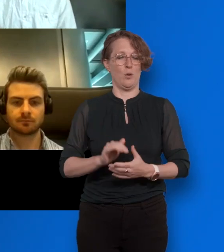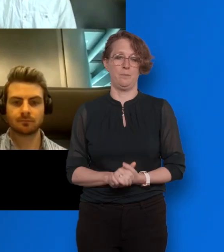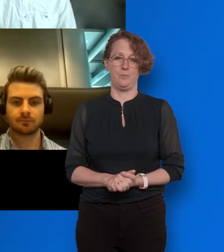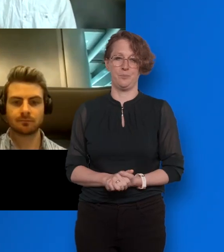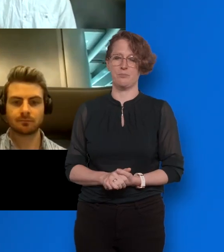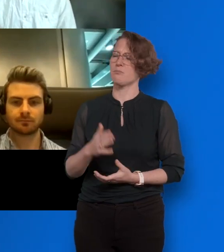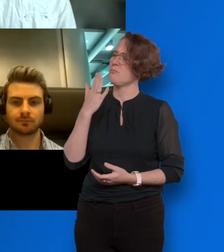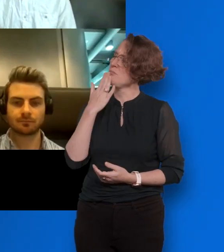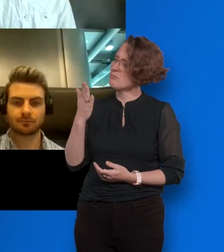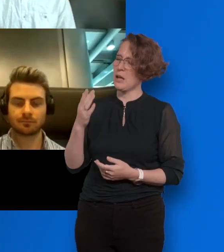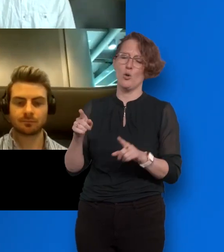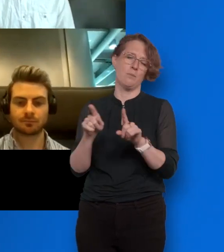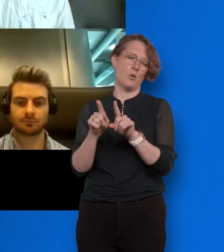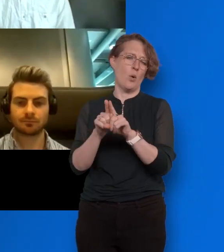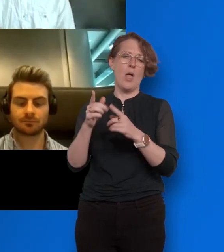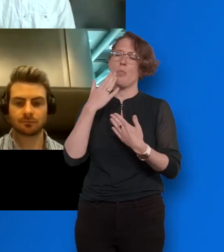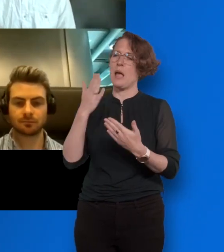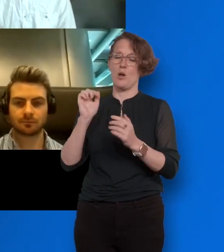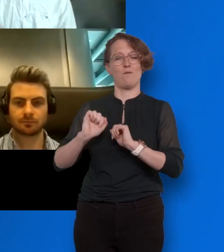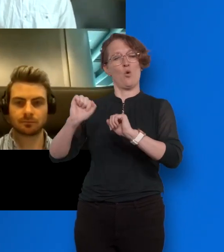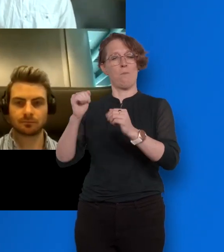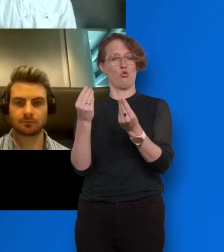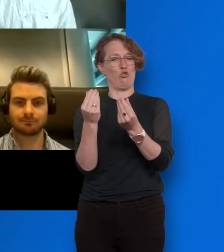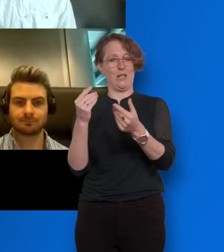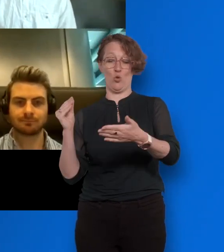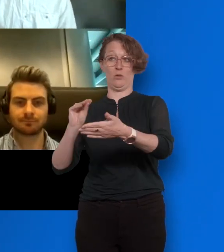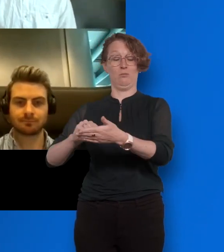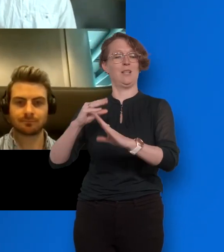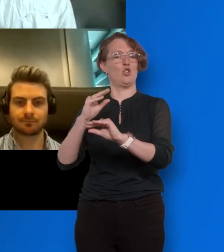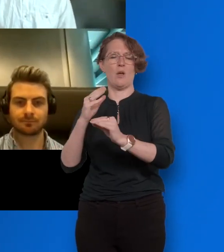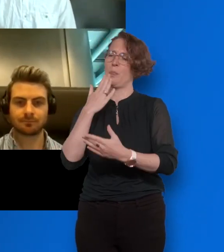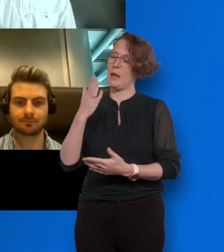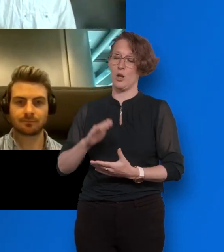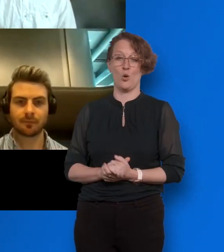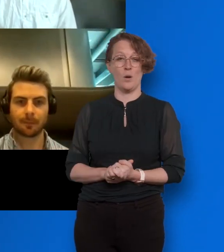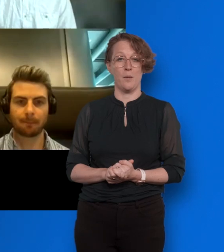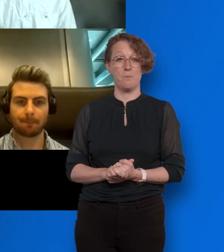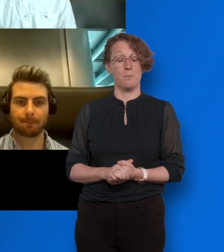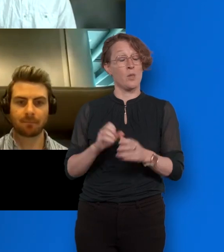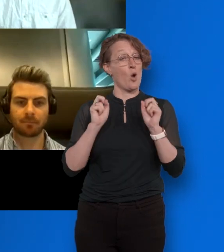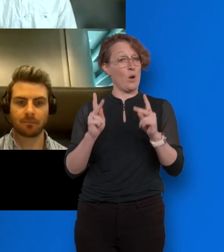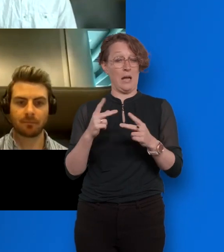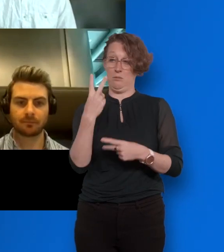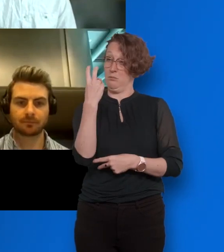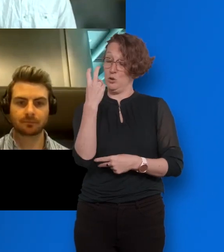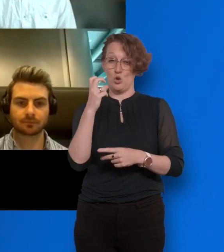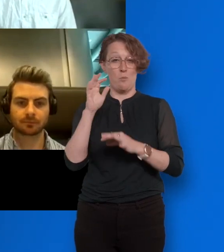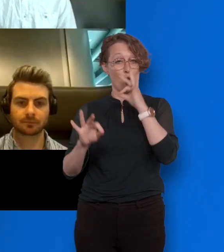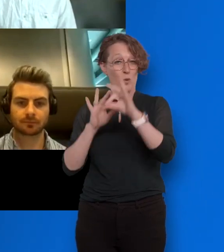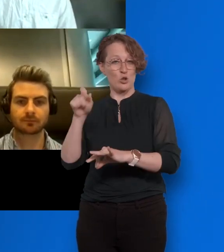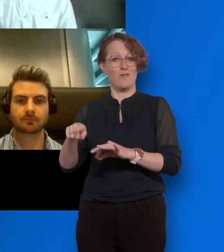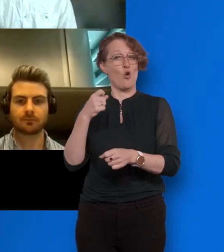Thank you, and thank you for also sharing a resource here, Matthew. Okay, I've got 2 questions for